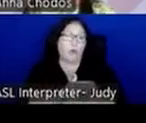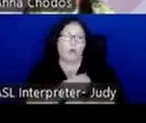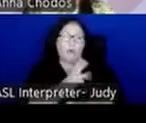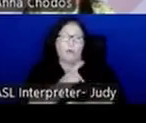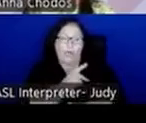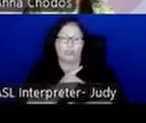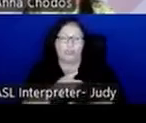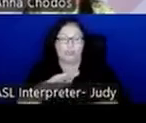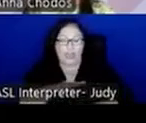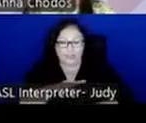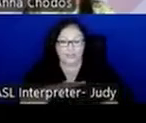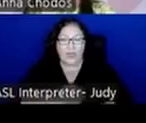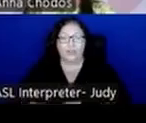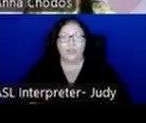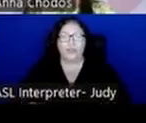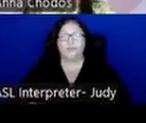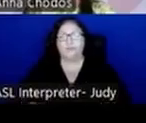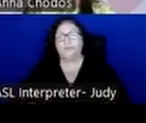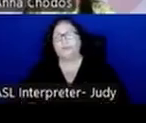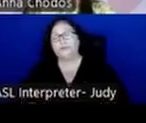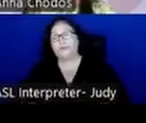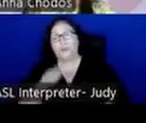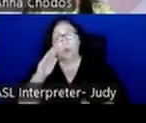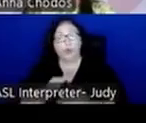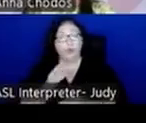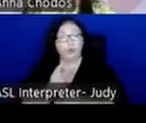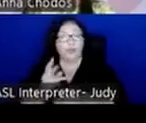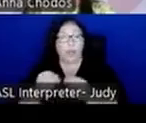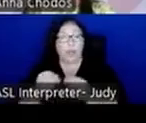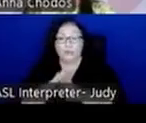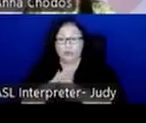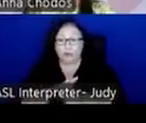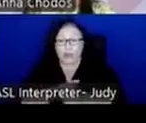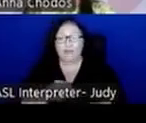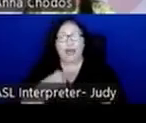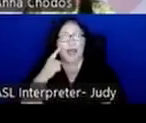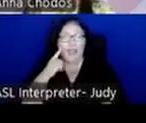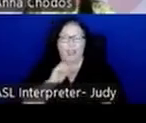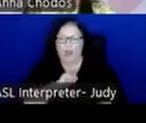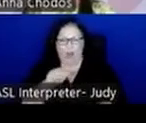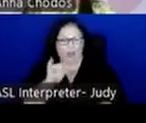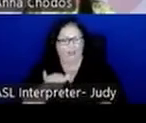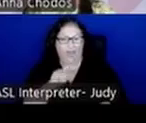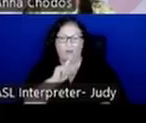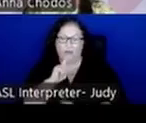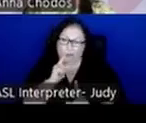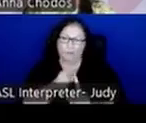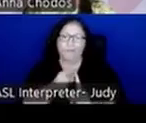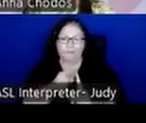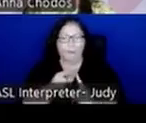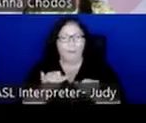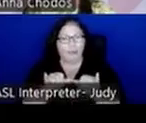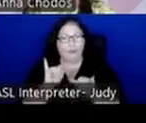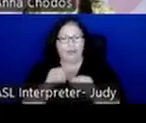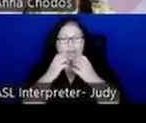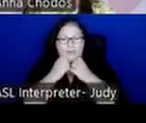reduced caregiver stress. So I think all of these really point to measures that would be valuable measures and would stand true. I think the